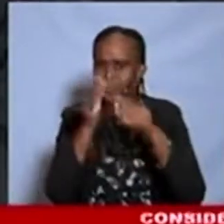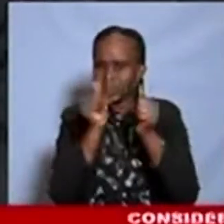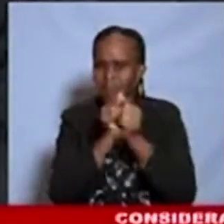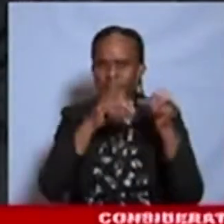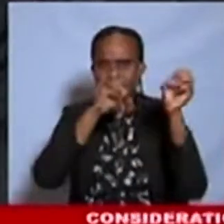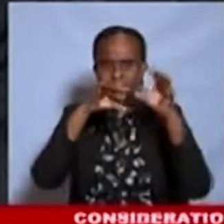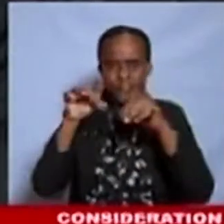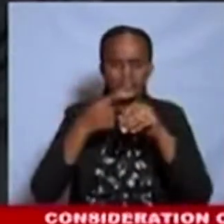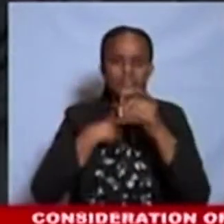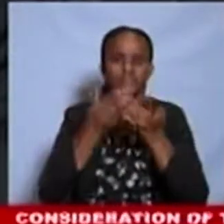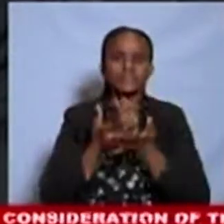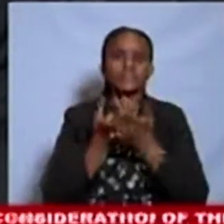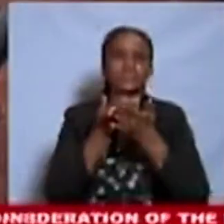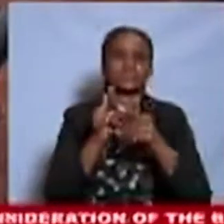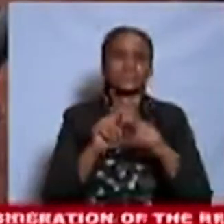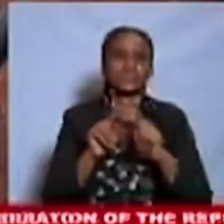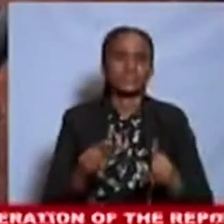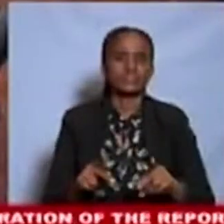Chair.